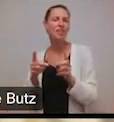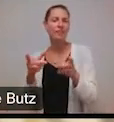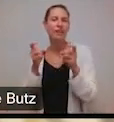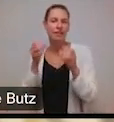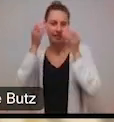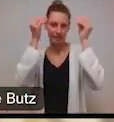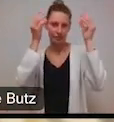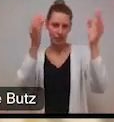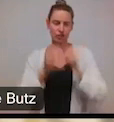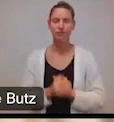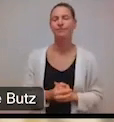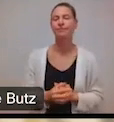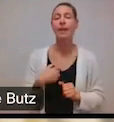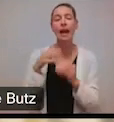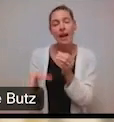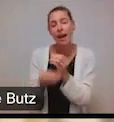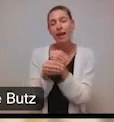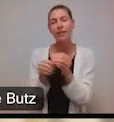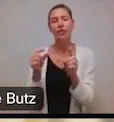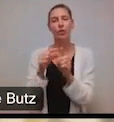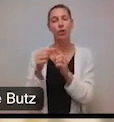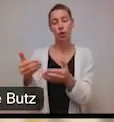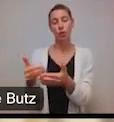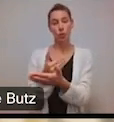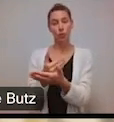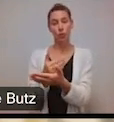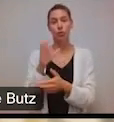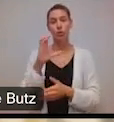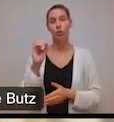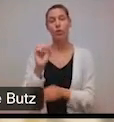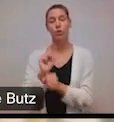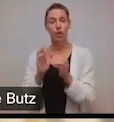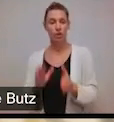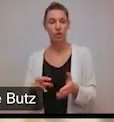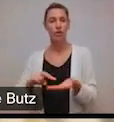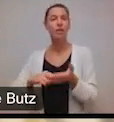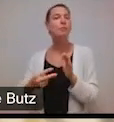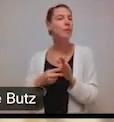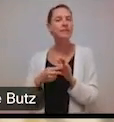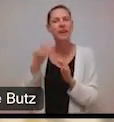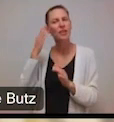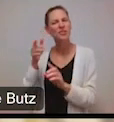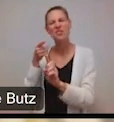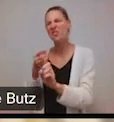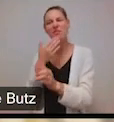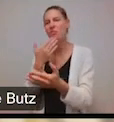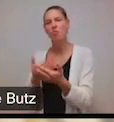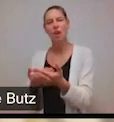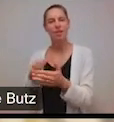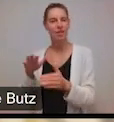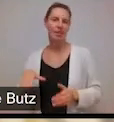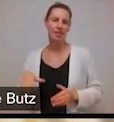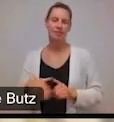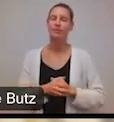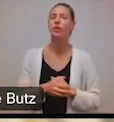word new, your new coworker, because that means that you probably don't know them very well yet. So probably in the middle, not too